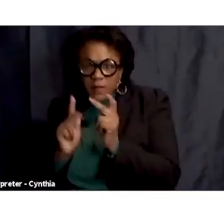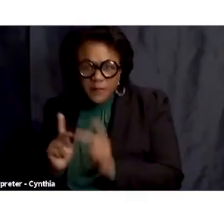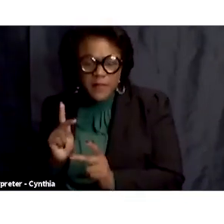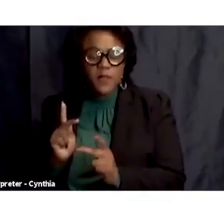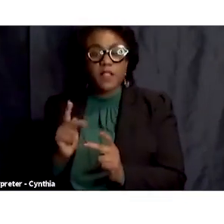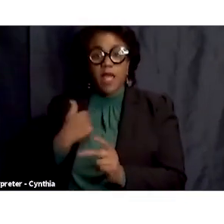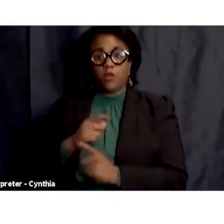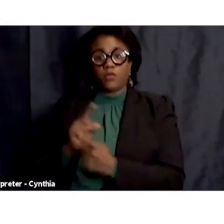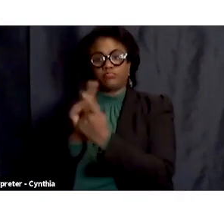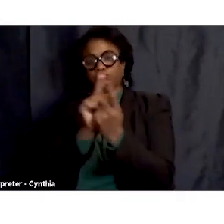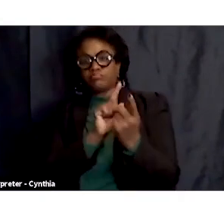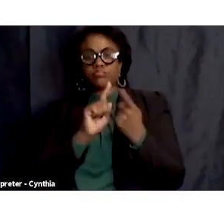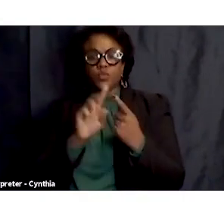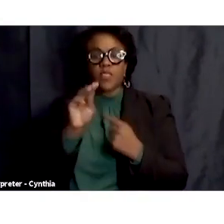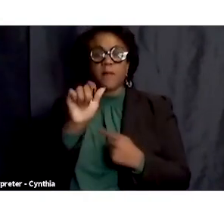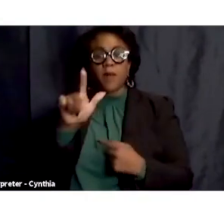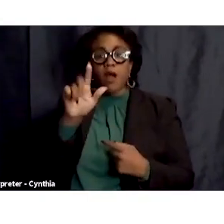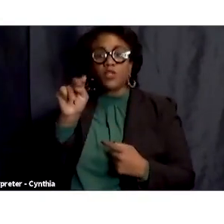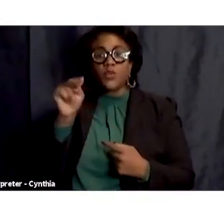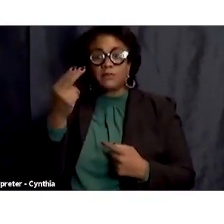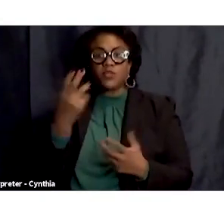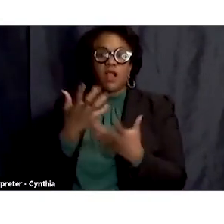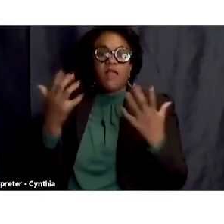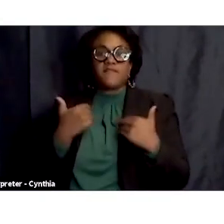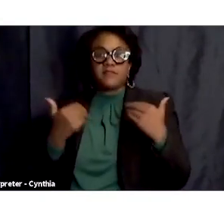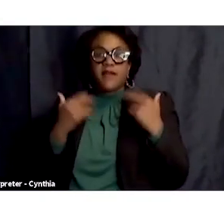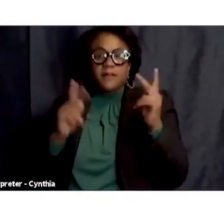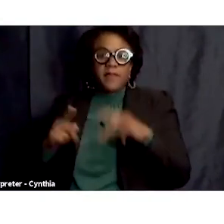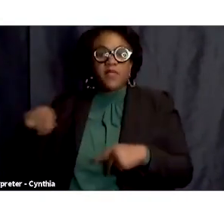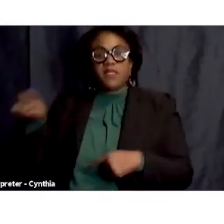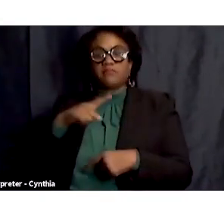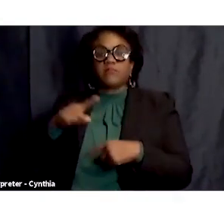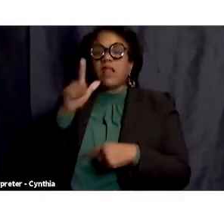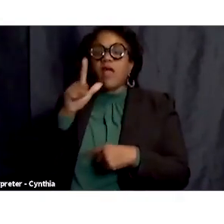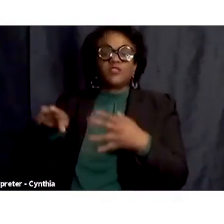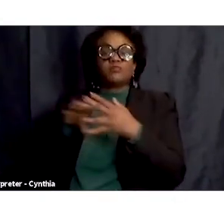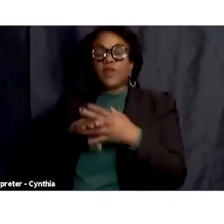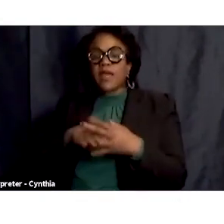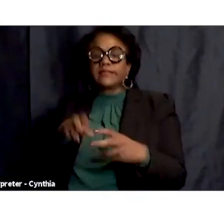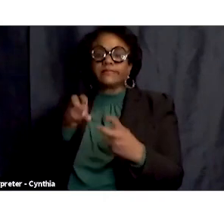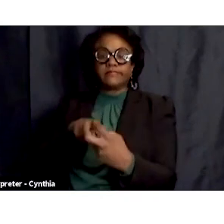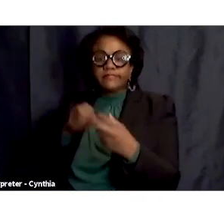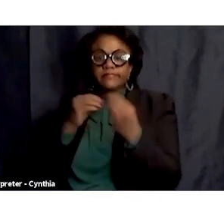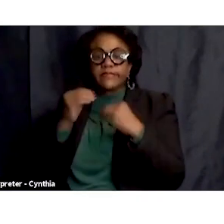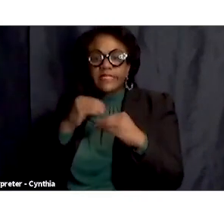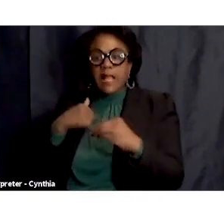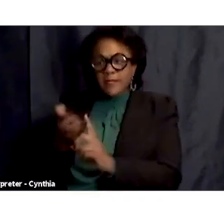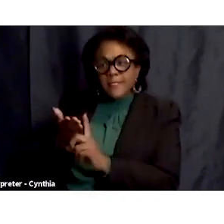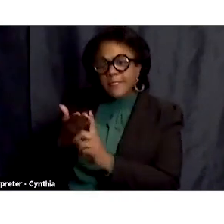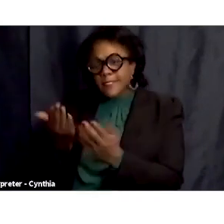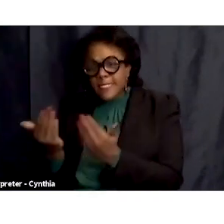to the malls in New Hampshire because I knew there were a lot of young people there who had lunch breaks, and convincing them to vote on their lunch break. If people